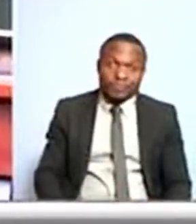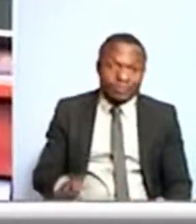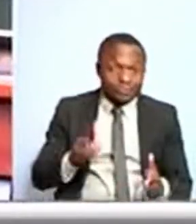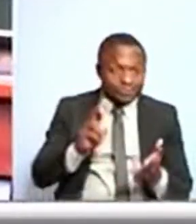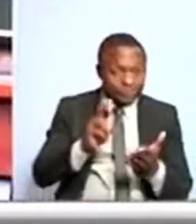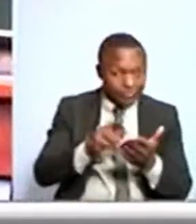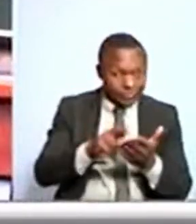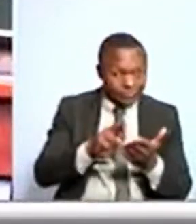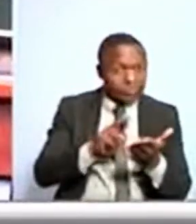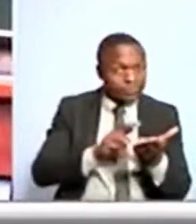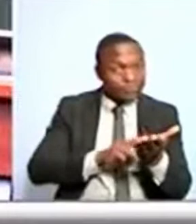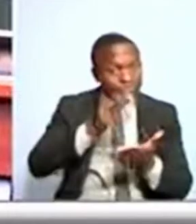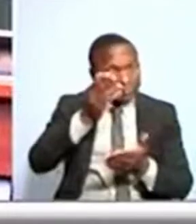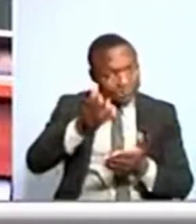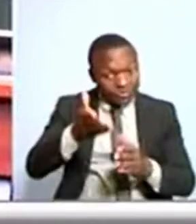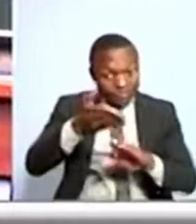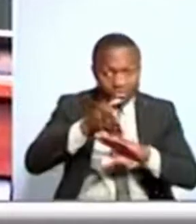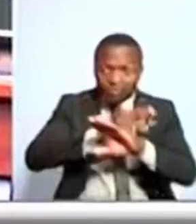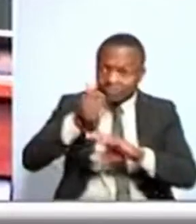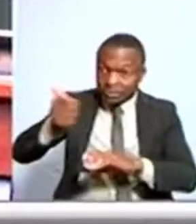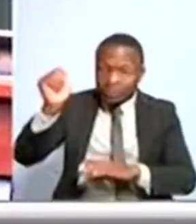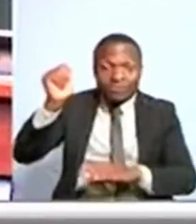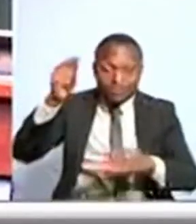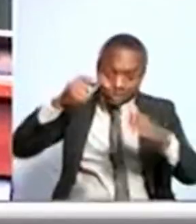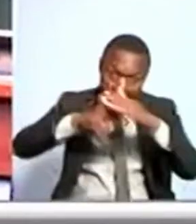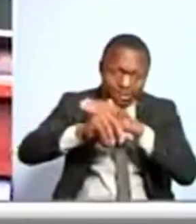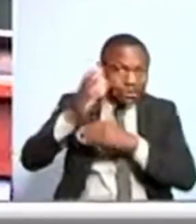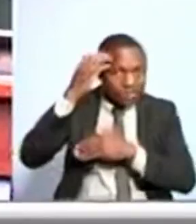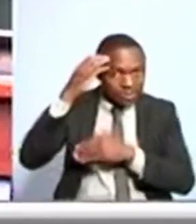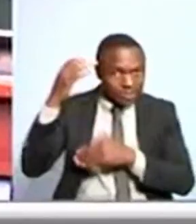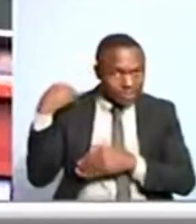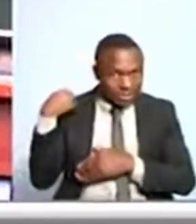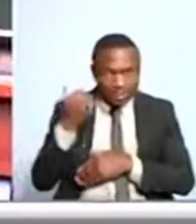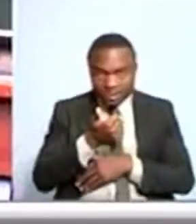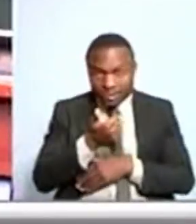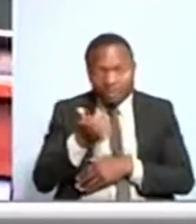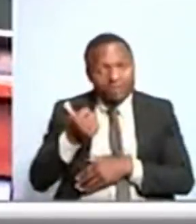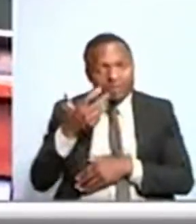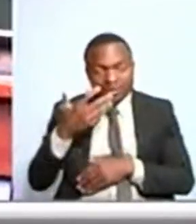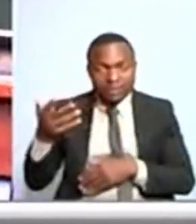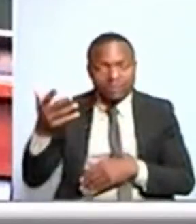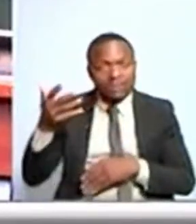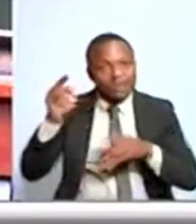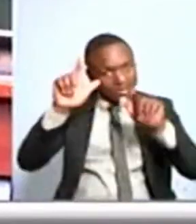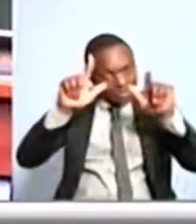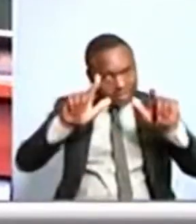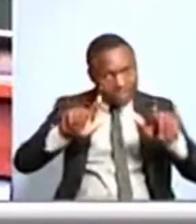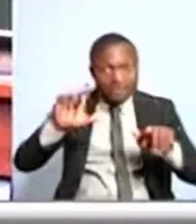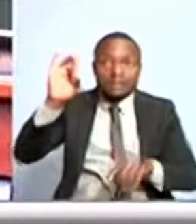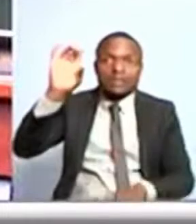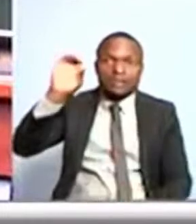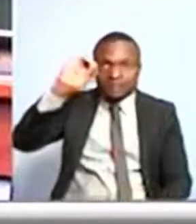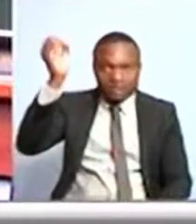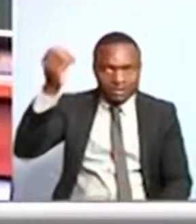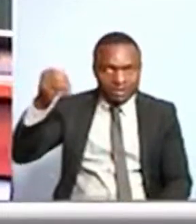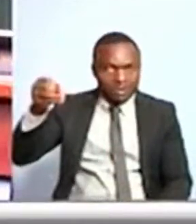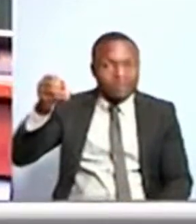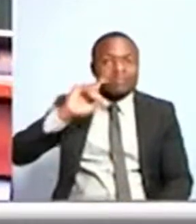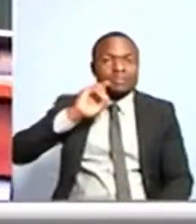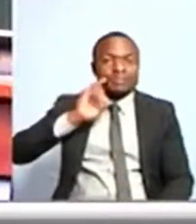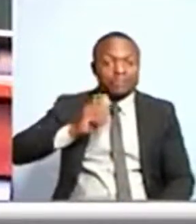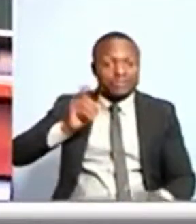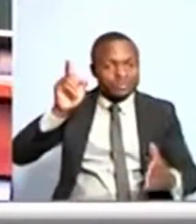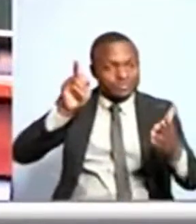there even before we came in, that anything less than 80% completion must be suspended.